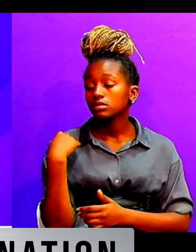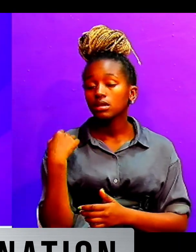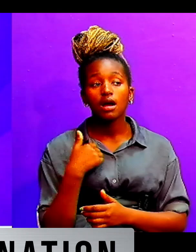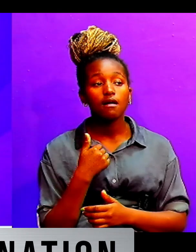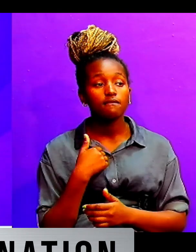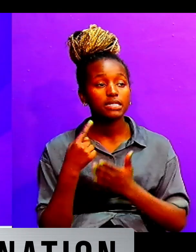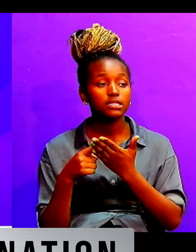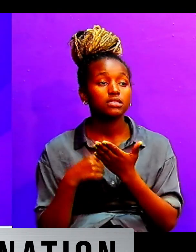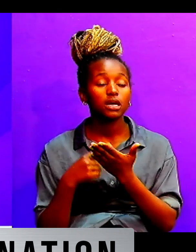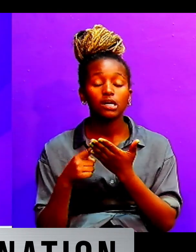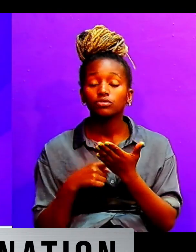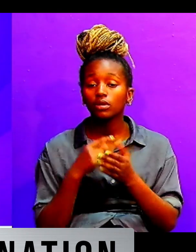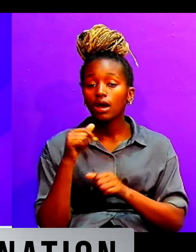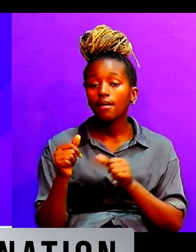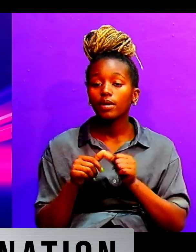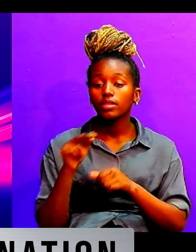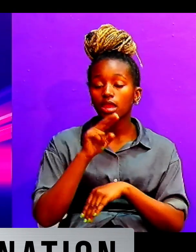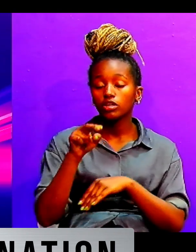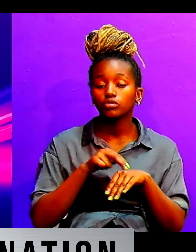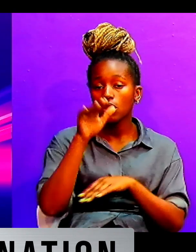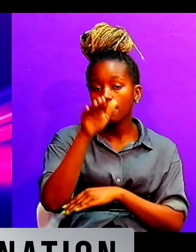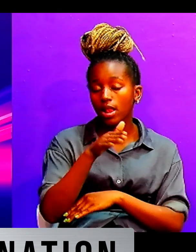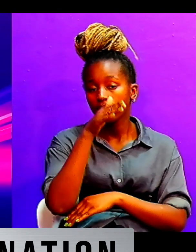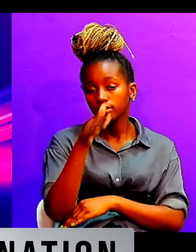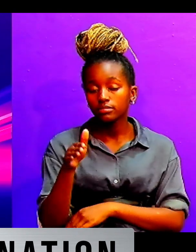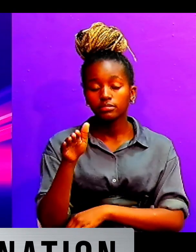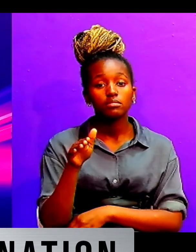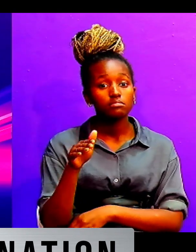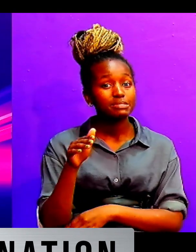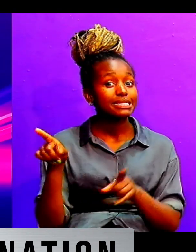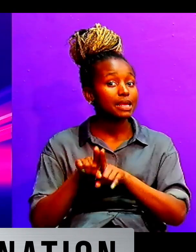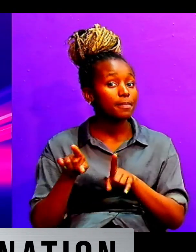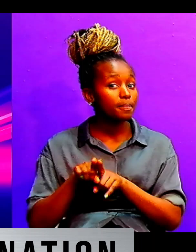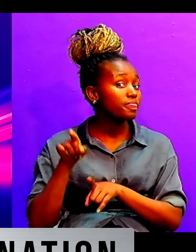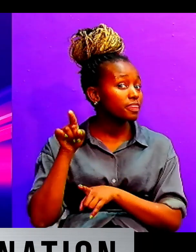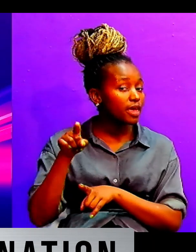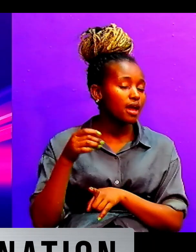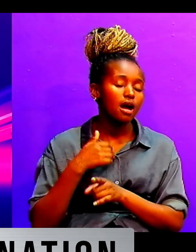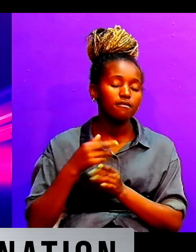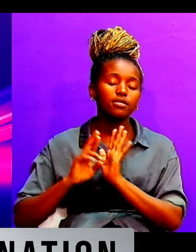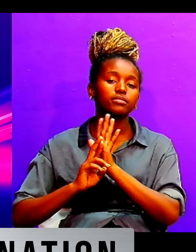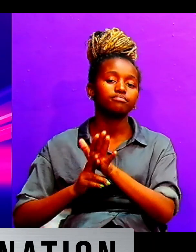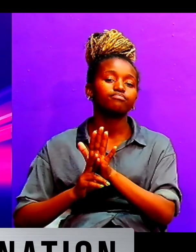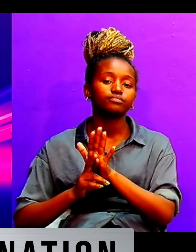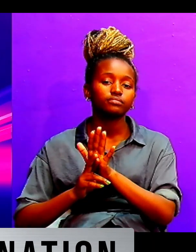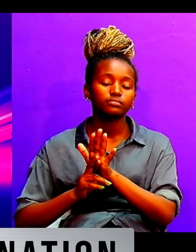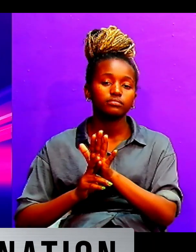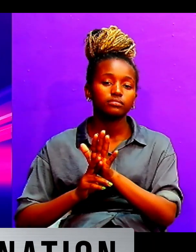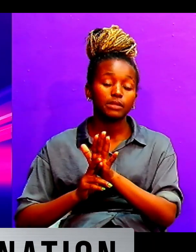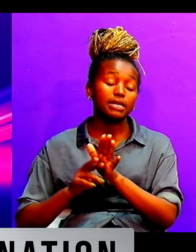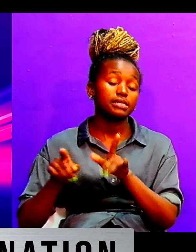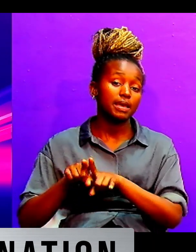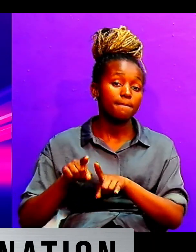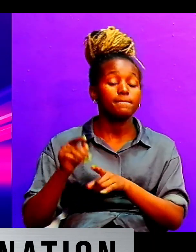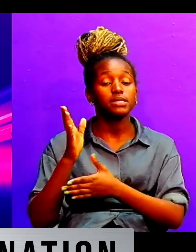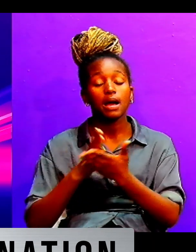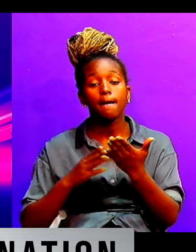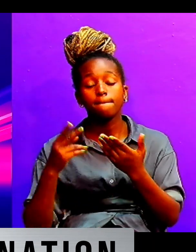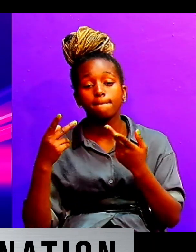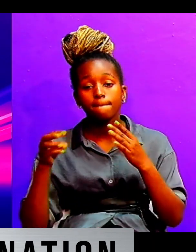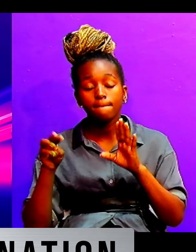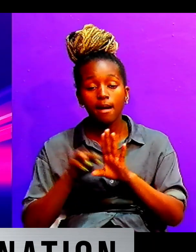the National Parliament, and you know, in the National Parliament we also have representative. Yes. We have some members that have been